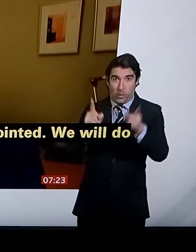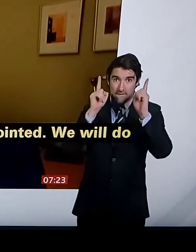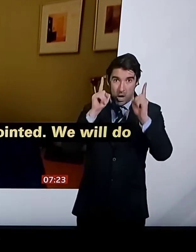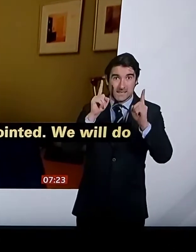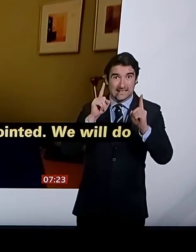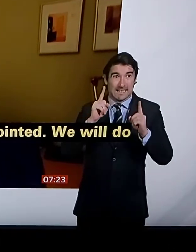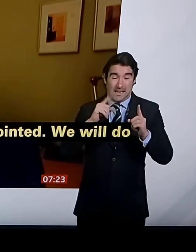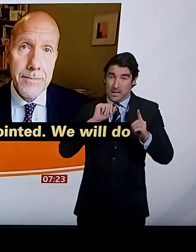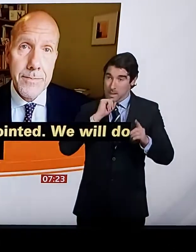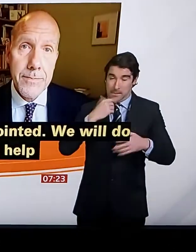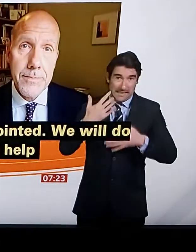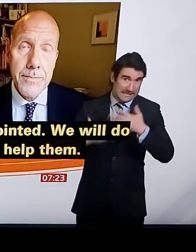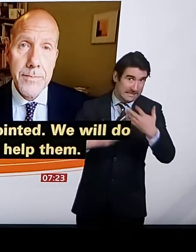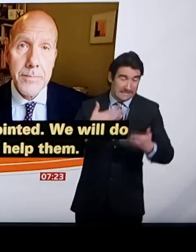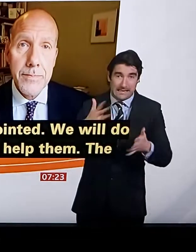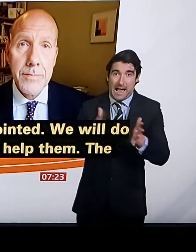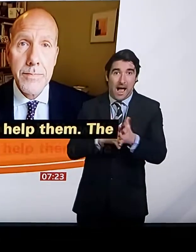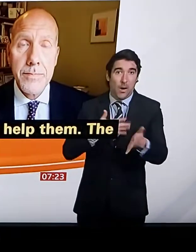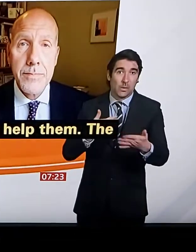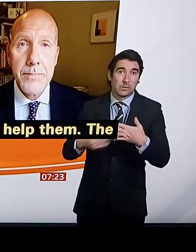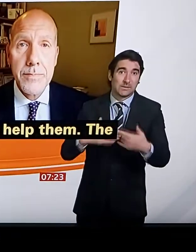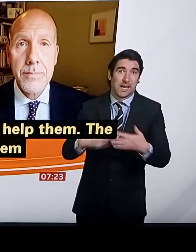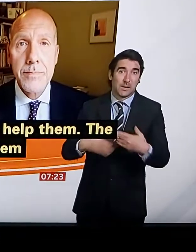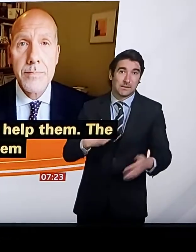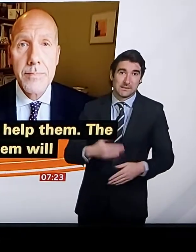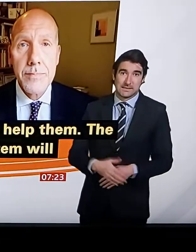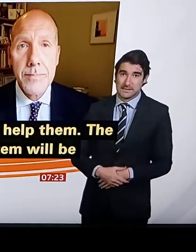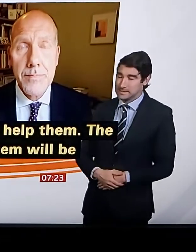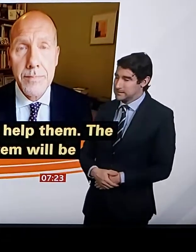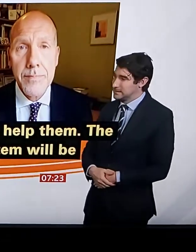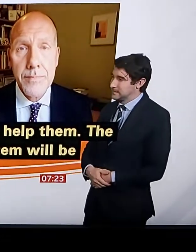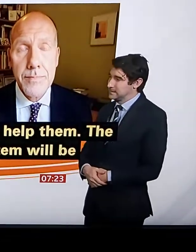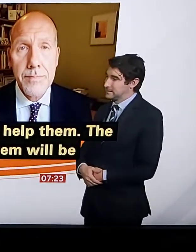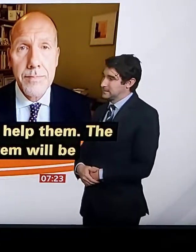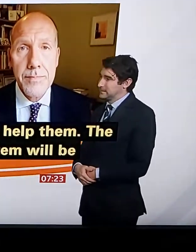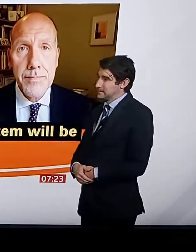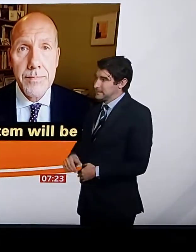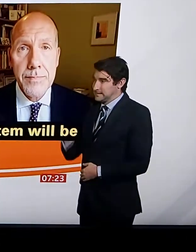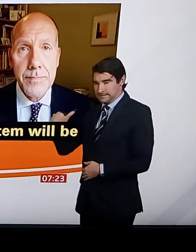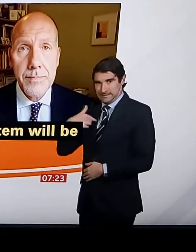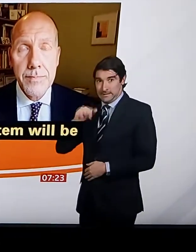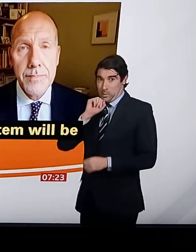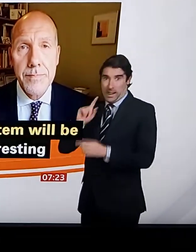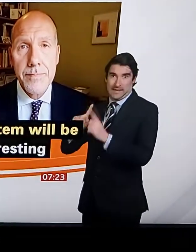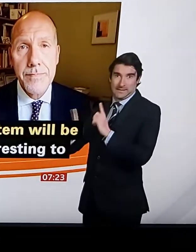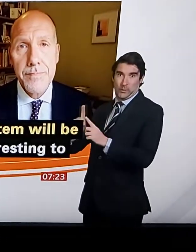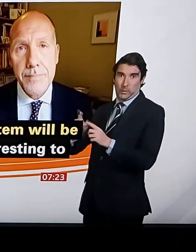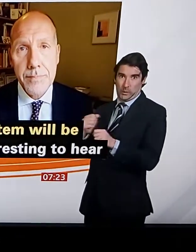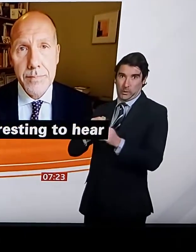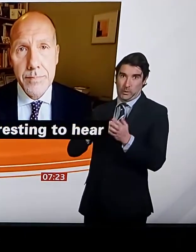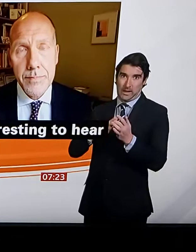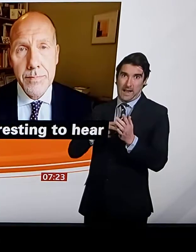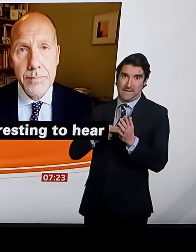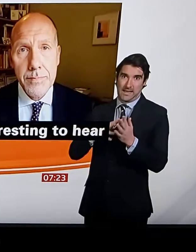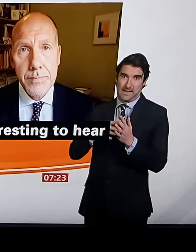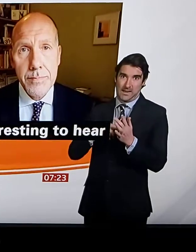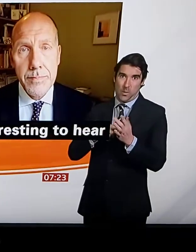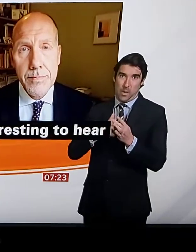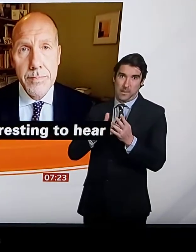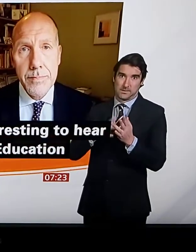same. Yeah, but interesting to hear the Education Secretary's thoughts on that in a few moments' time on breakfast. What about the reaction from